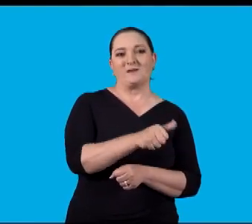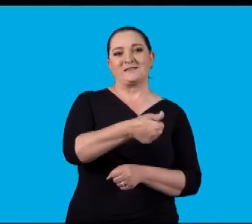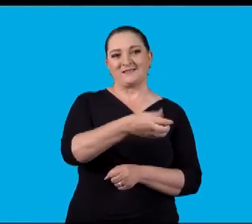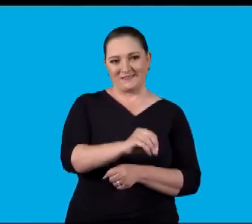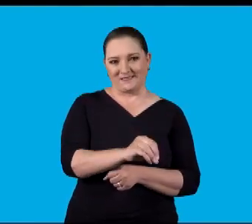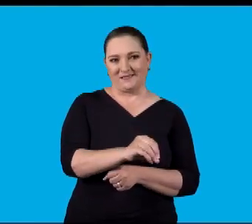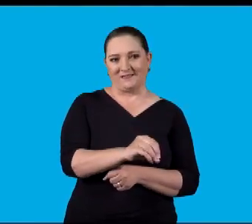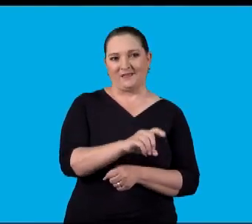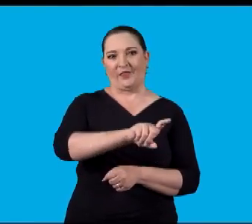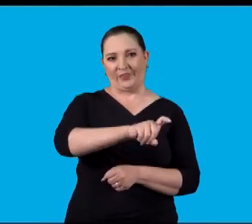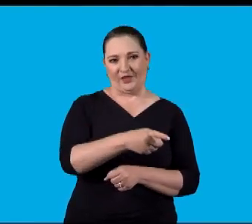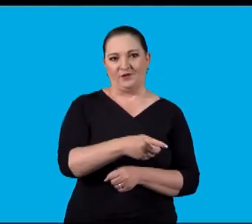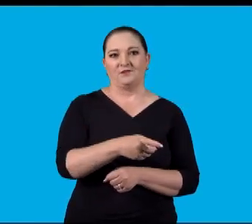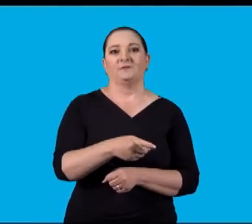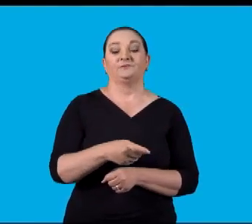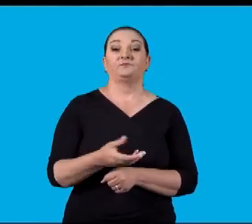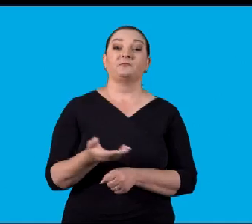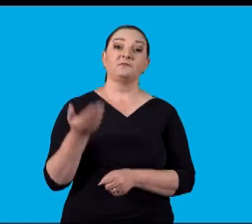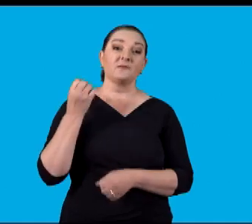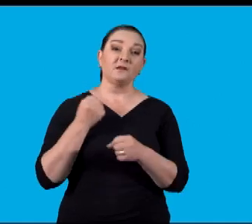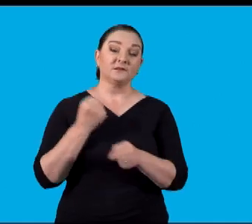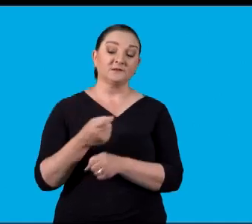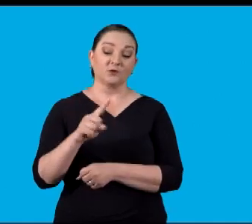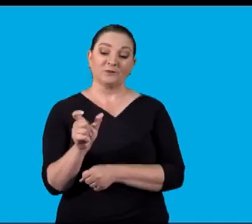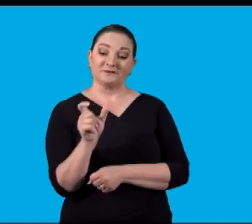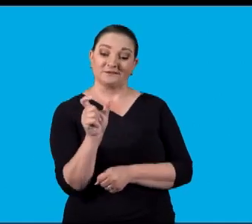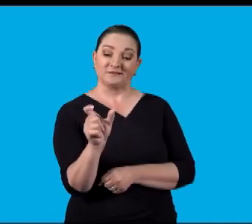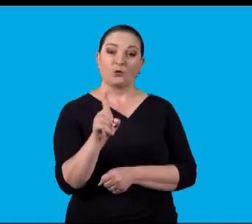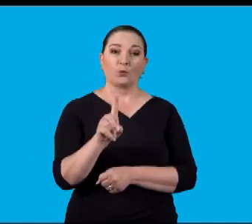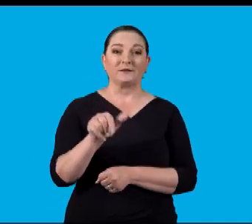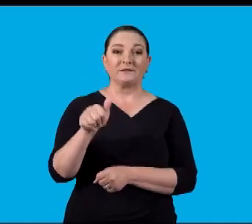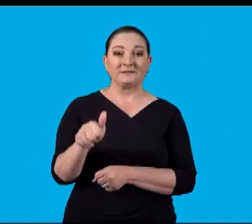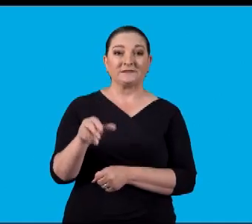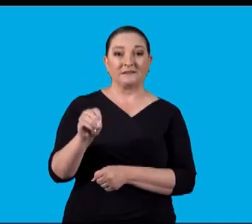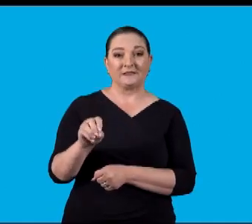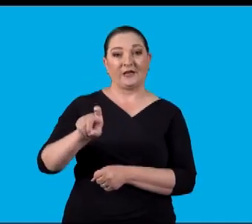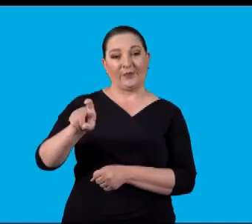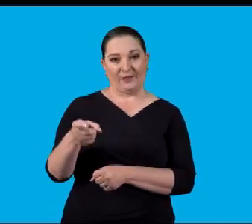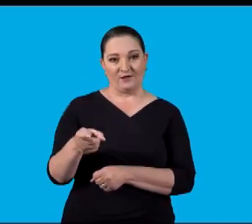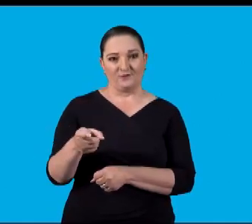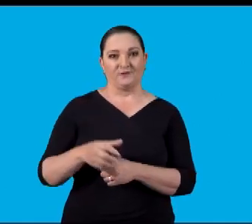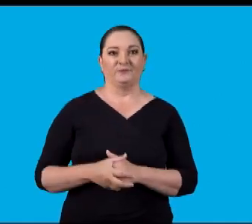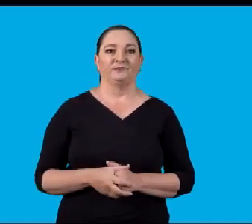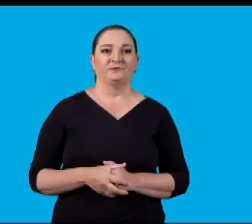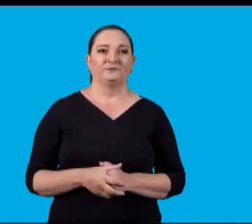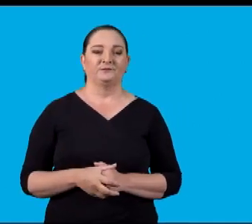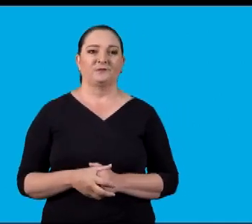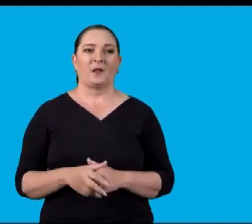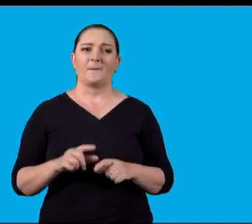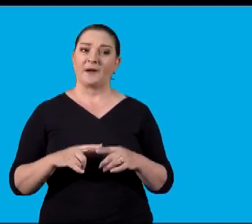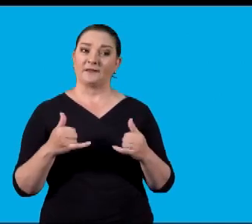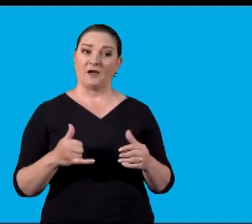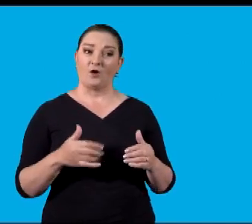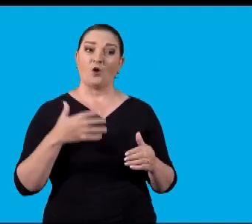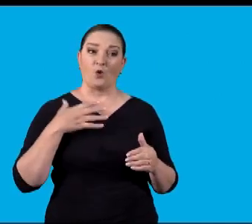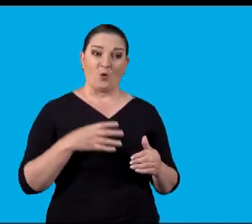160,000. That becomes last year's final dividends. So last year's final dividends is 160,000. So I can come here and say, when I want to